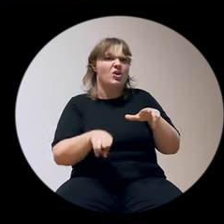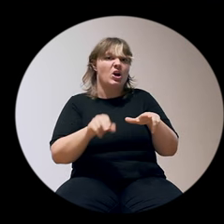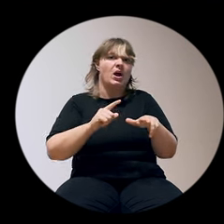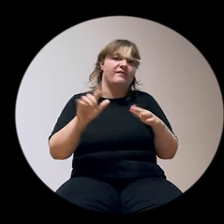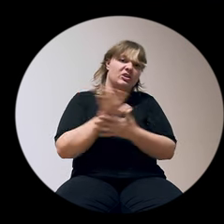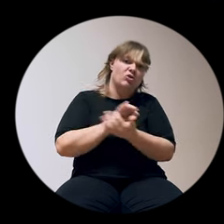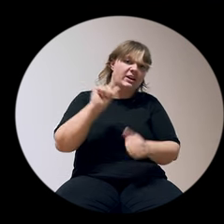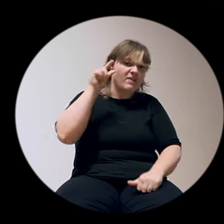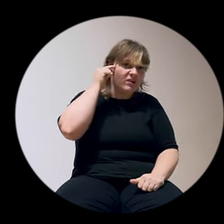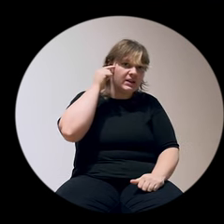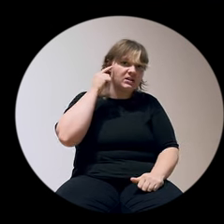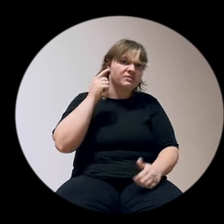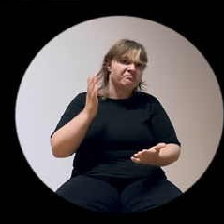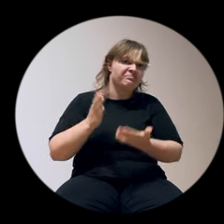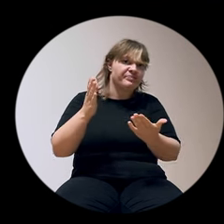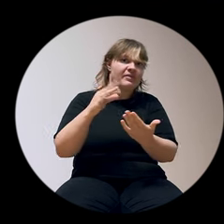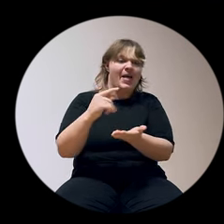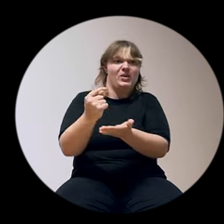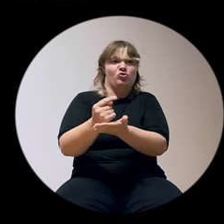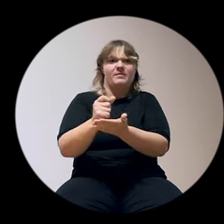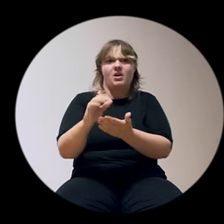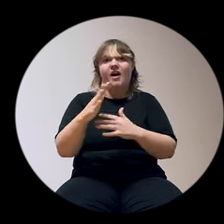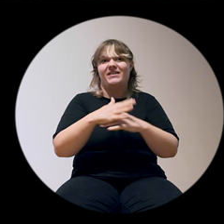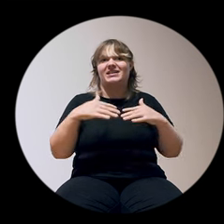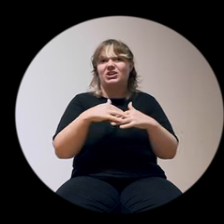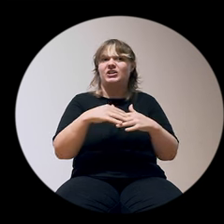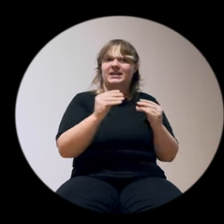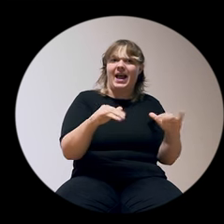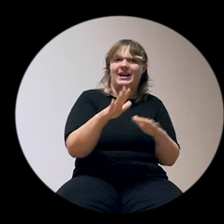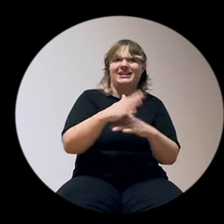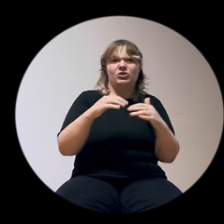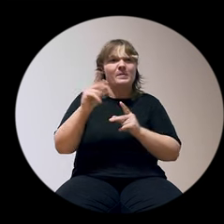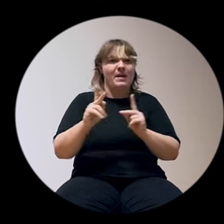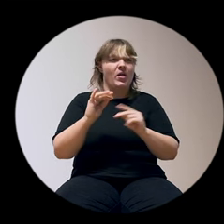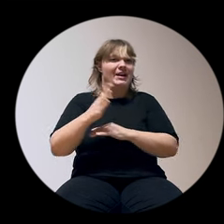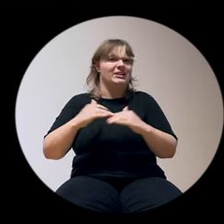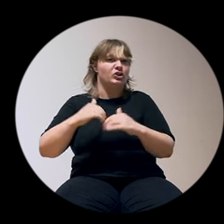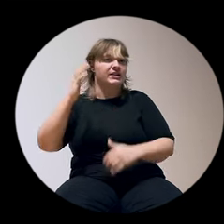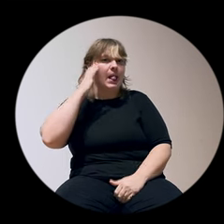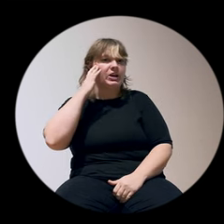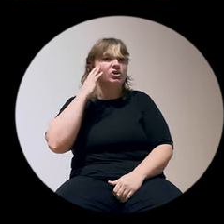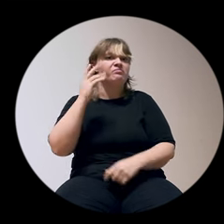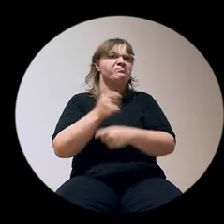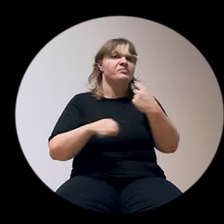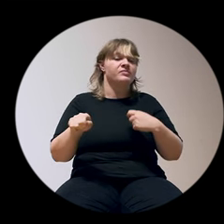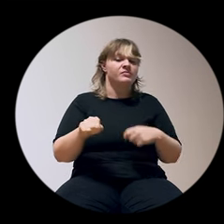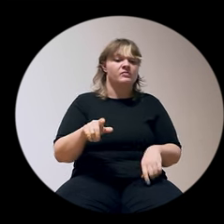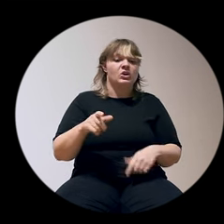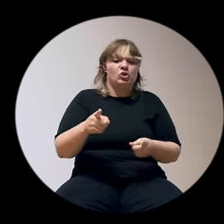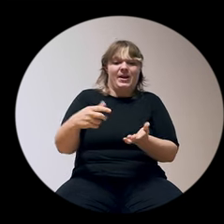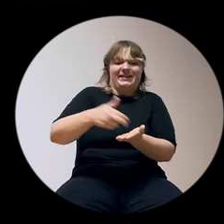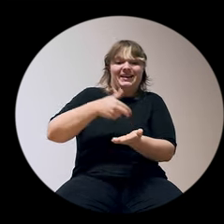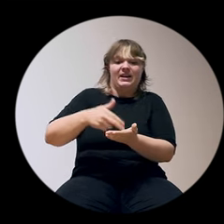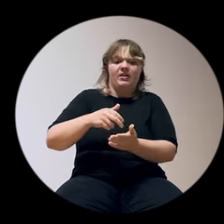governance and the treatment of indigenous land, indigenous people, and indigenous knowledge. Throughout the dig, small flags are